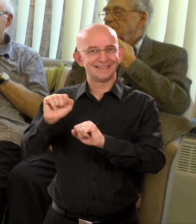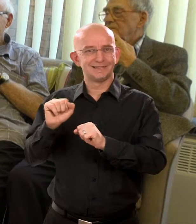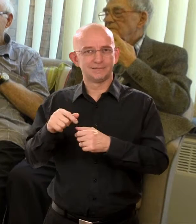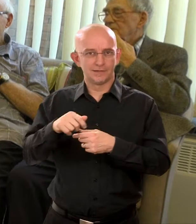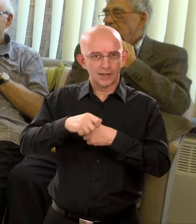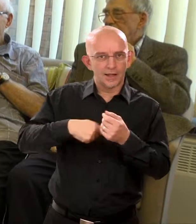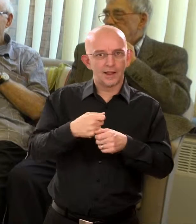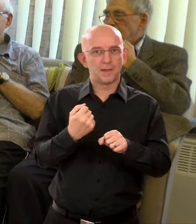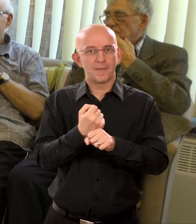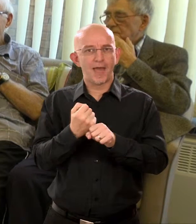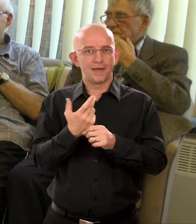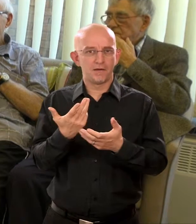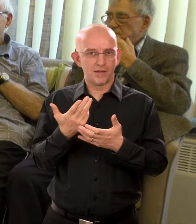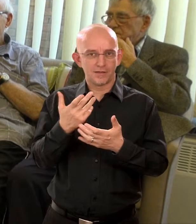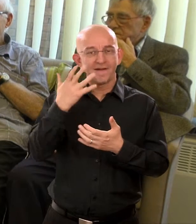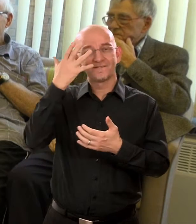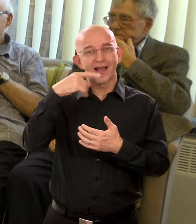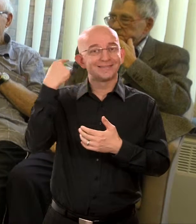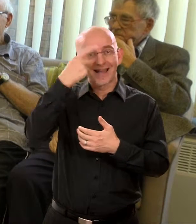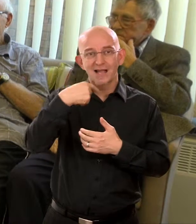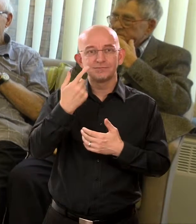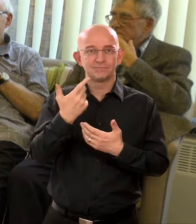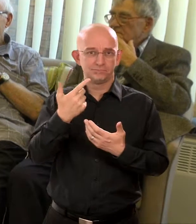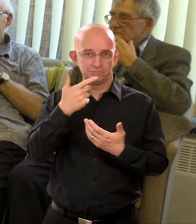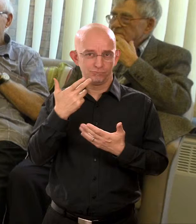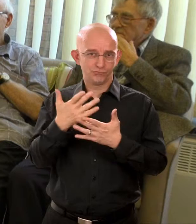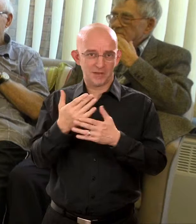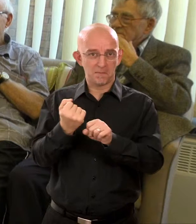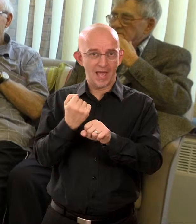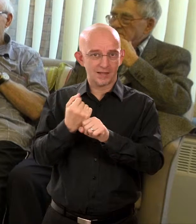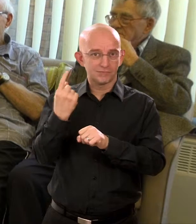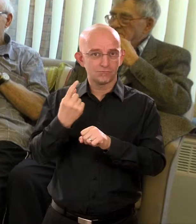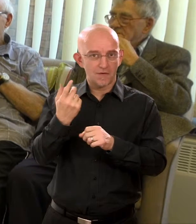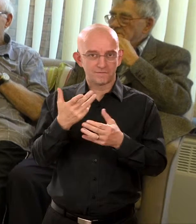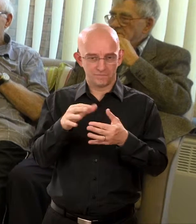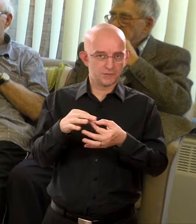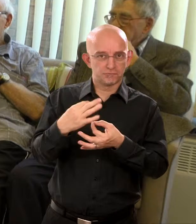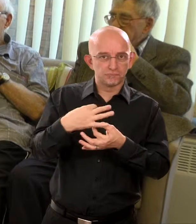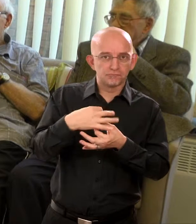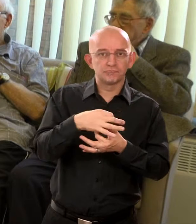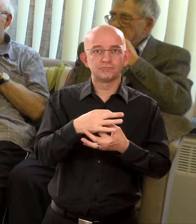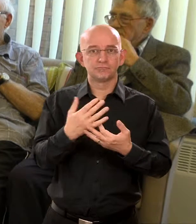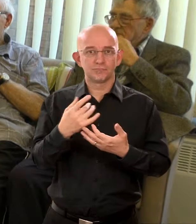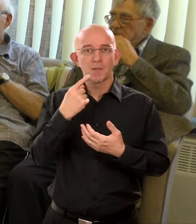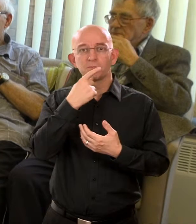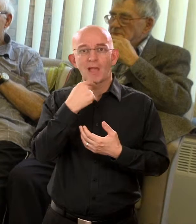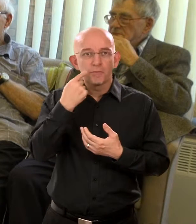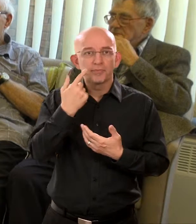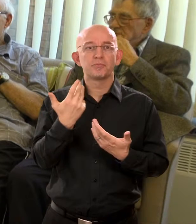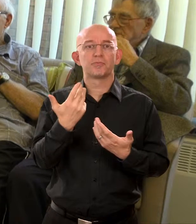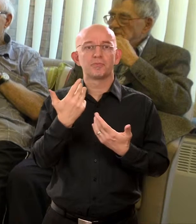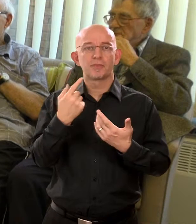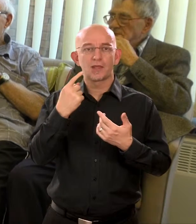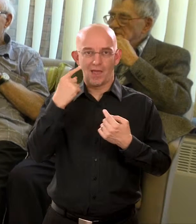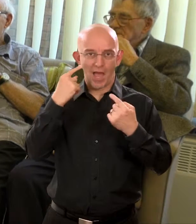and then the head, and she made it, and the mouth and the eyes were buttons